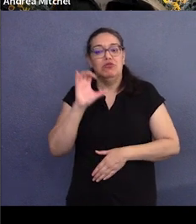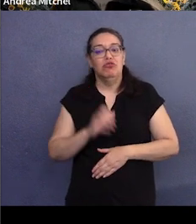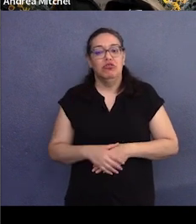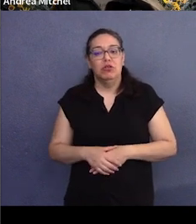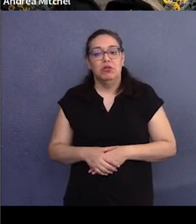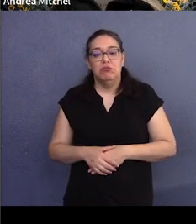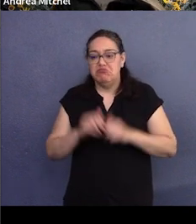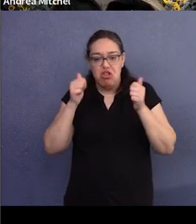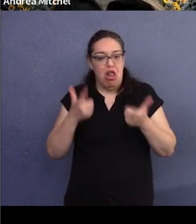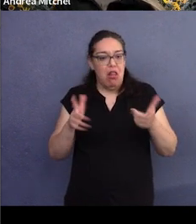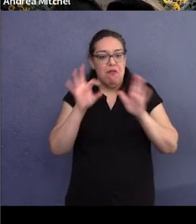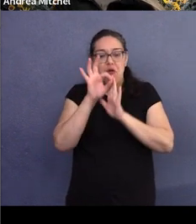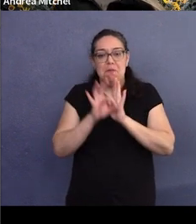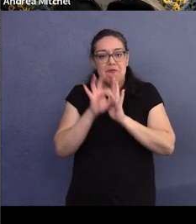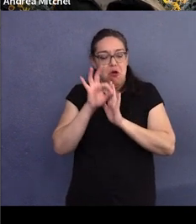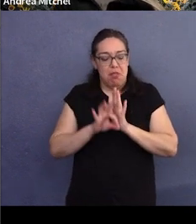So it's all formulated out for you.